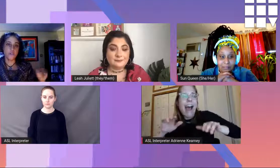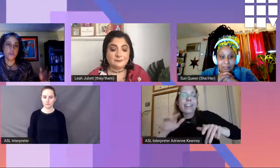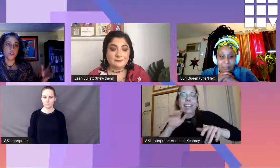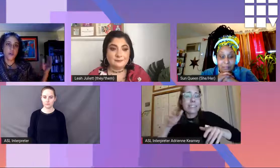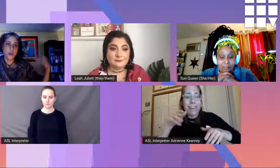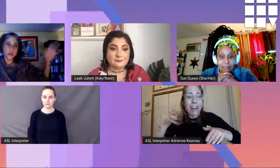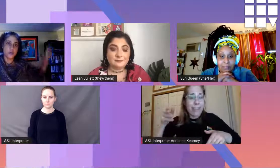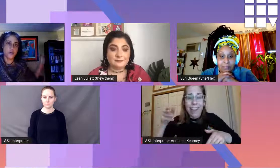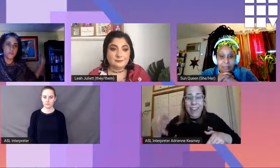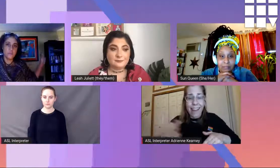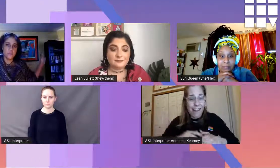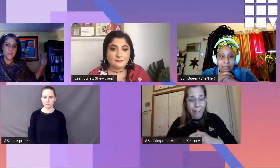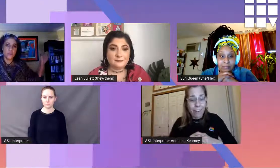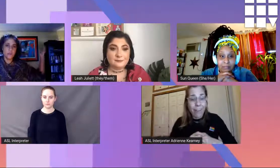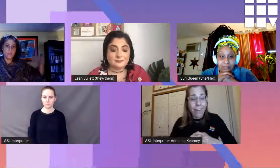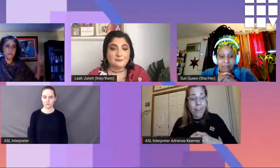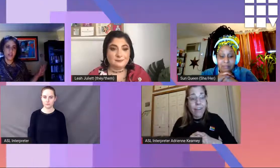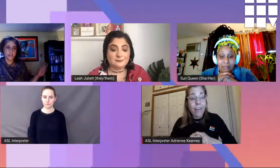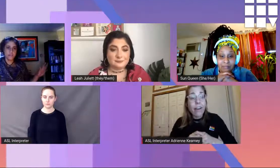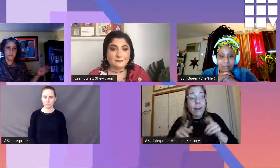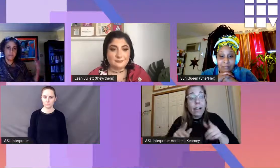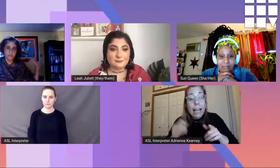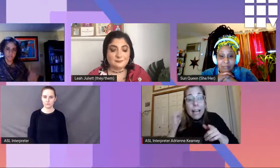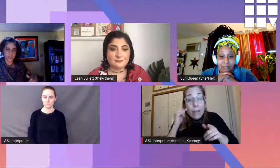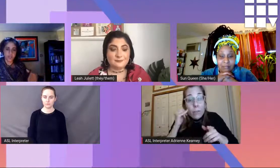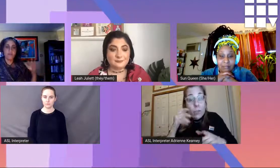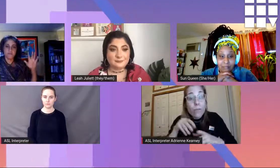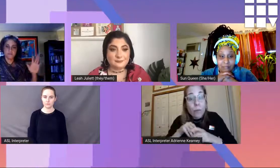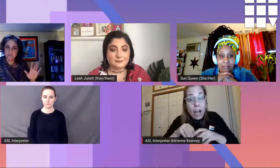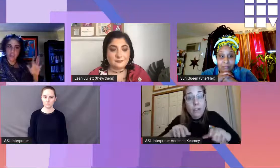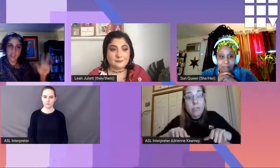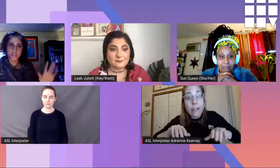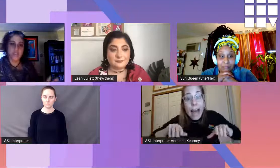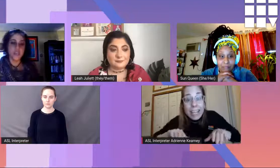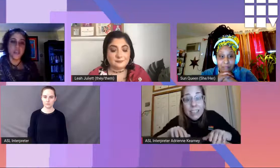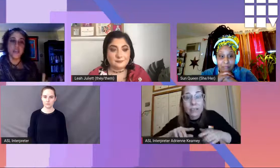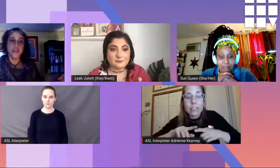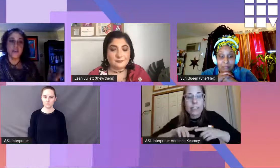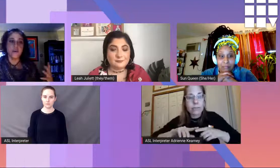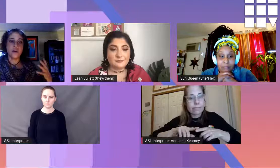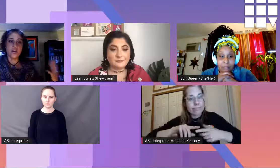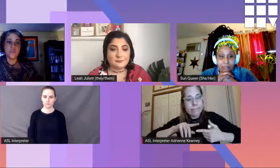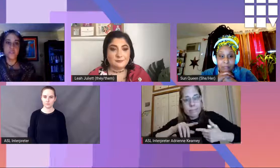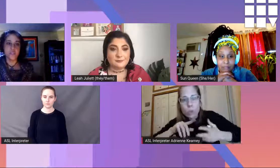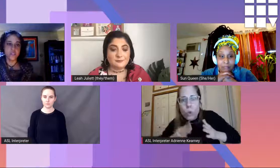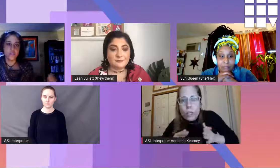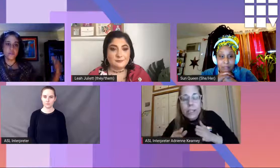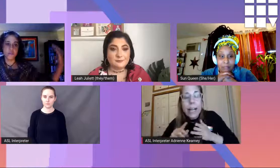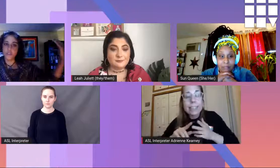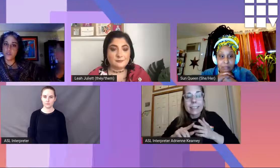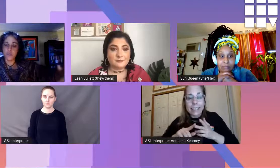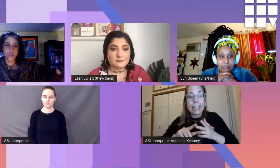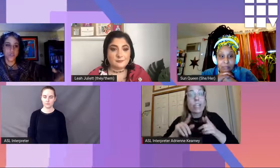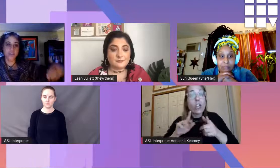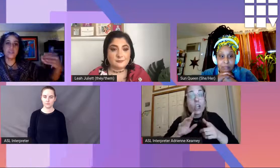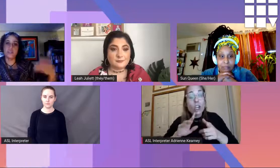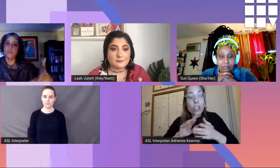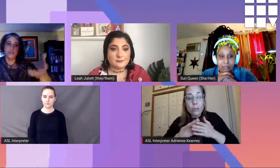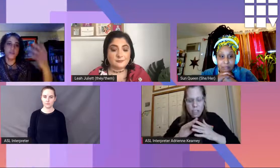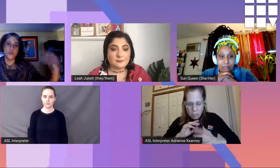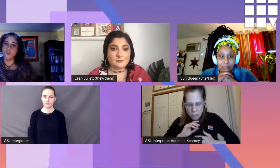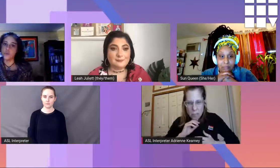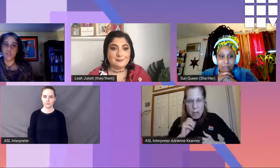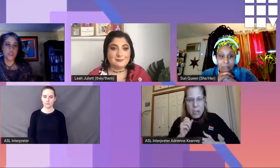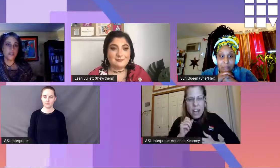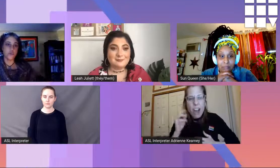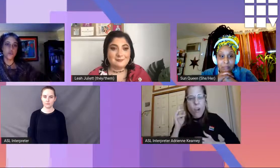burnout comes from, oh, I'm cool. Oh, I'm fine. I got this. Now, I will tell you that for me, those 2 o'clock, and